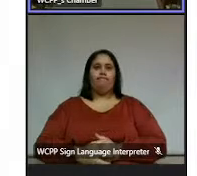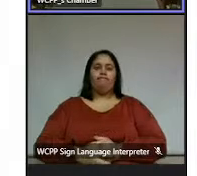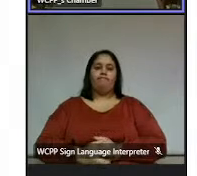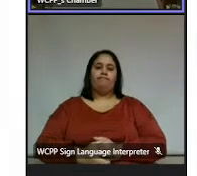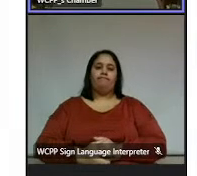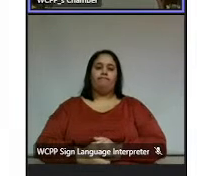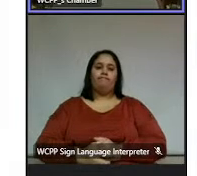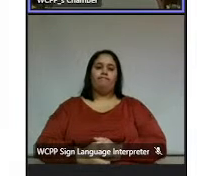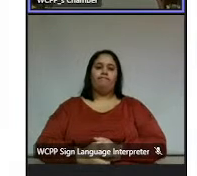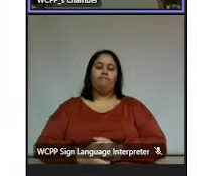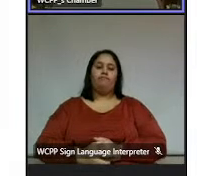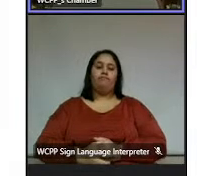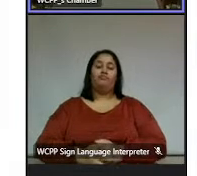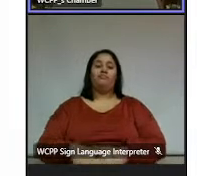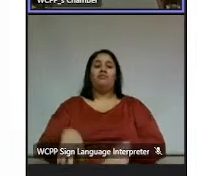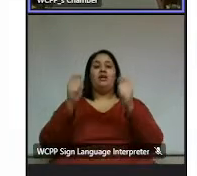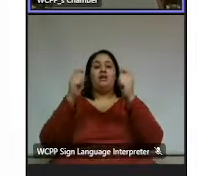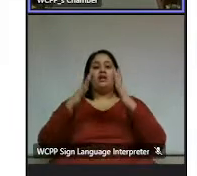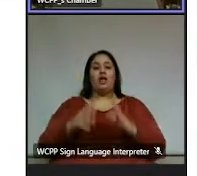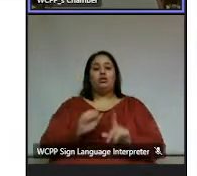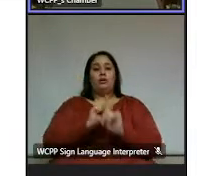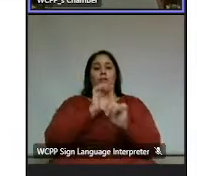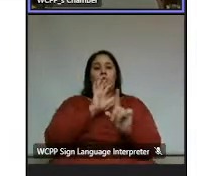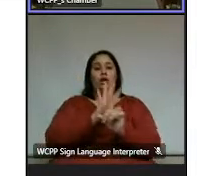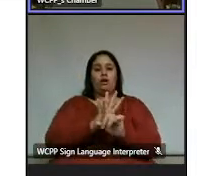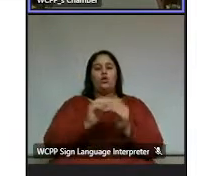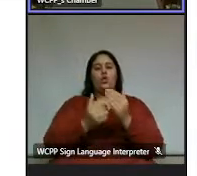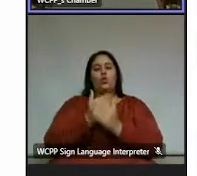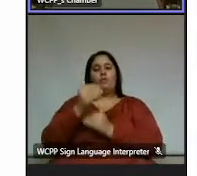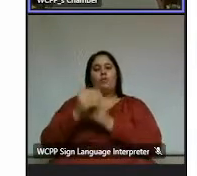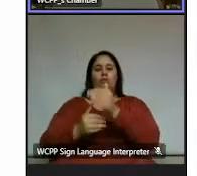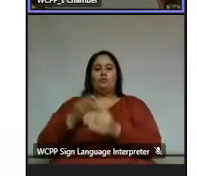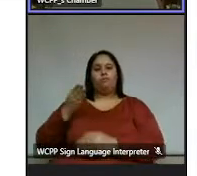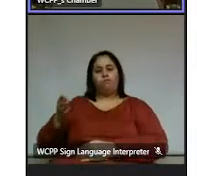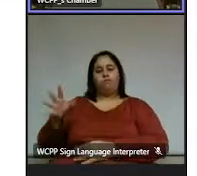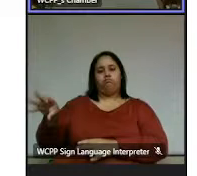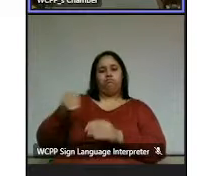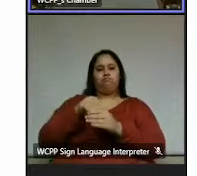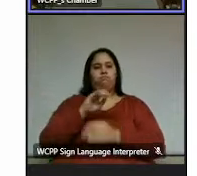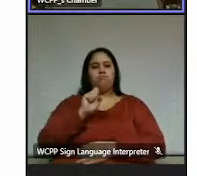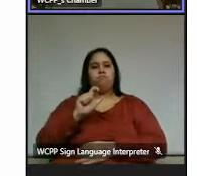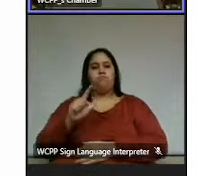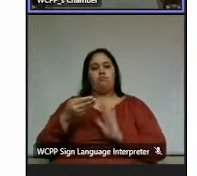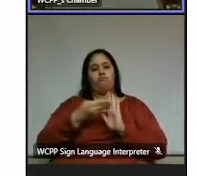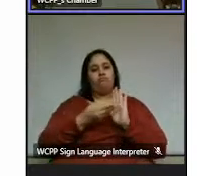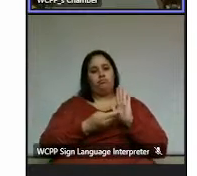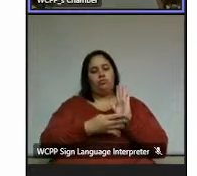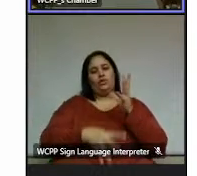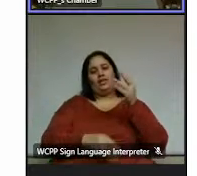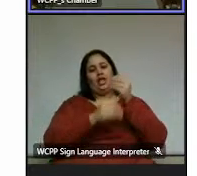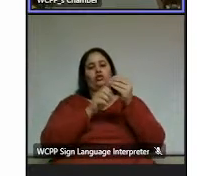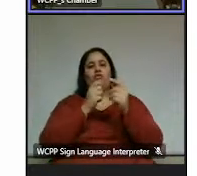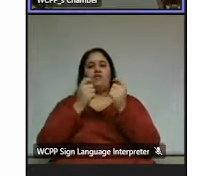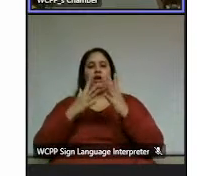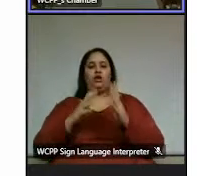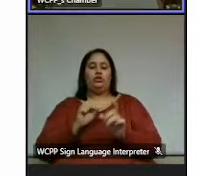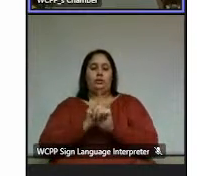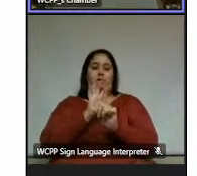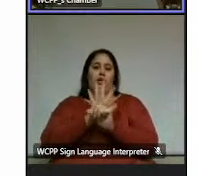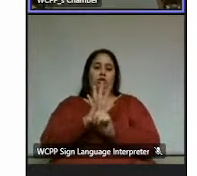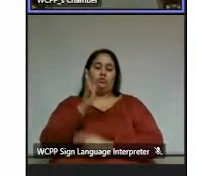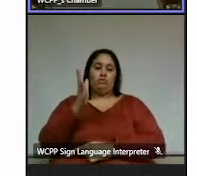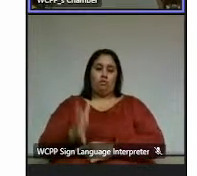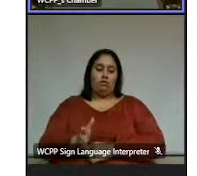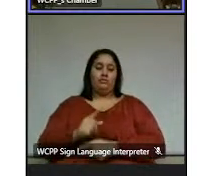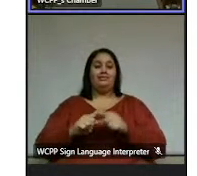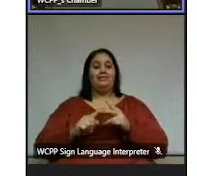In terms of financial implications, new processes introduced by the bill will have additional financial implications.